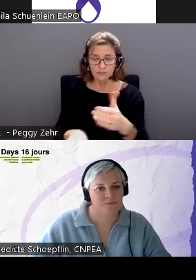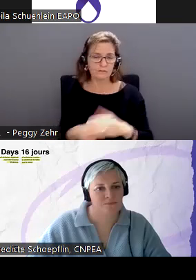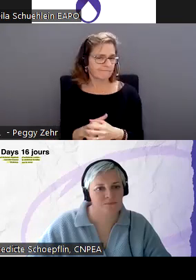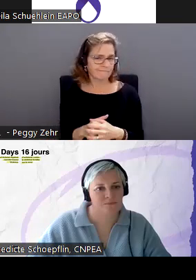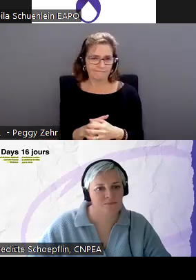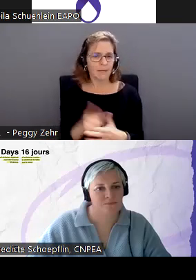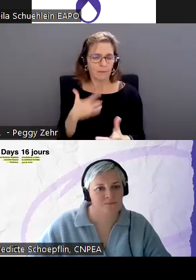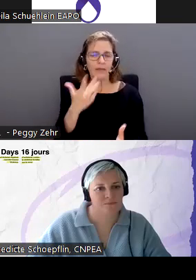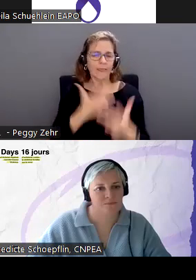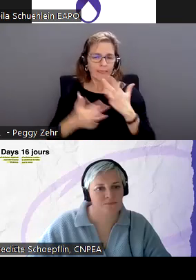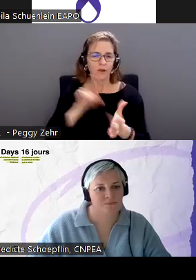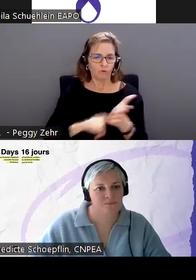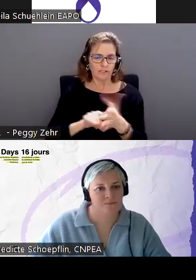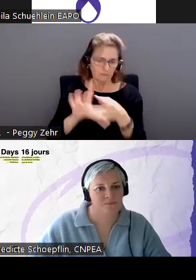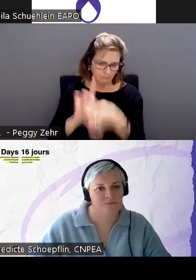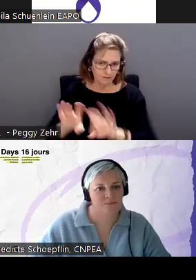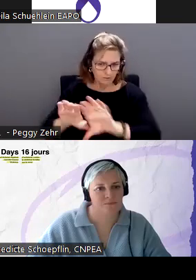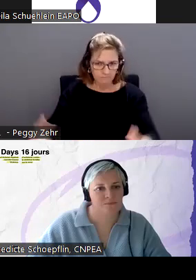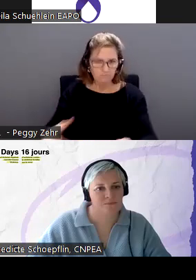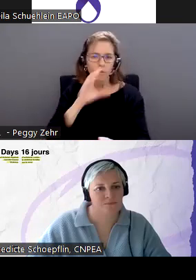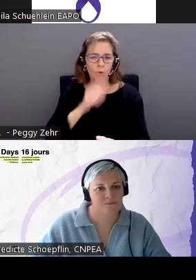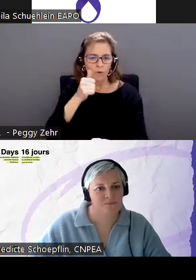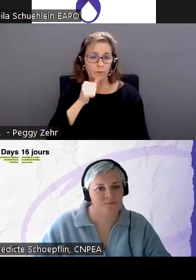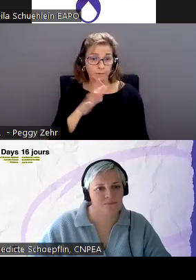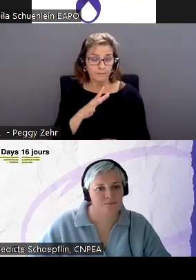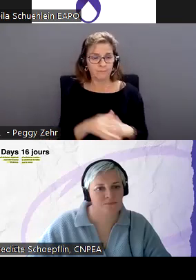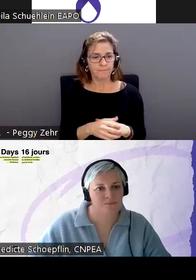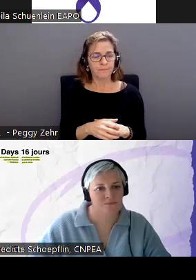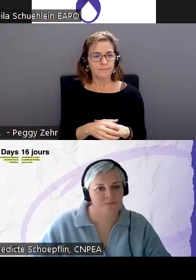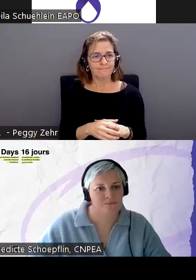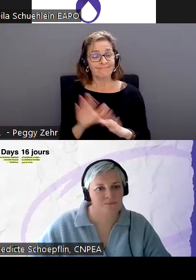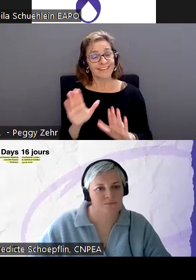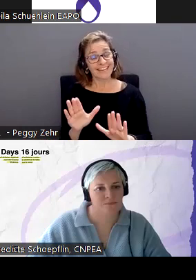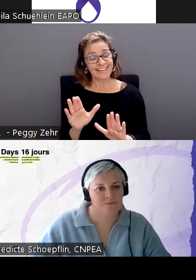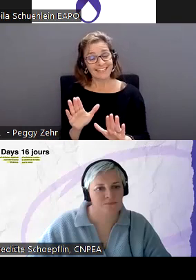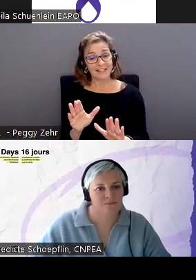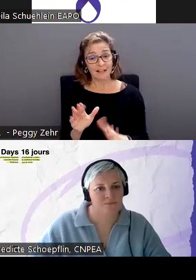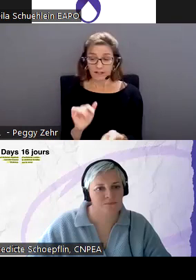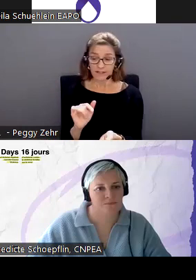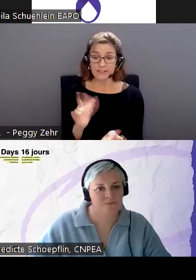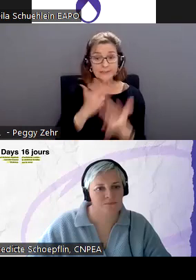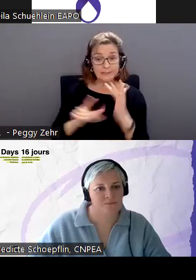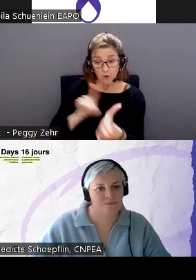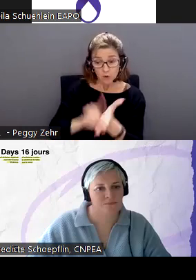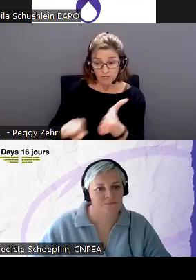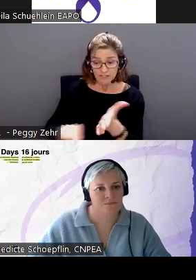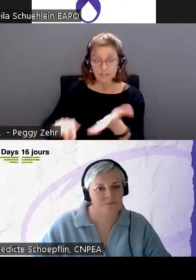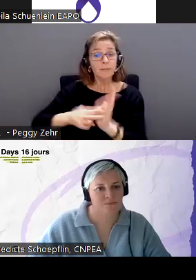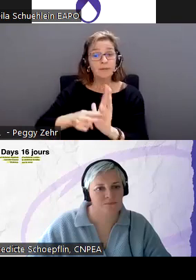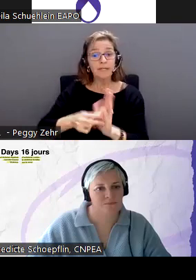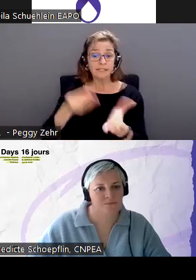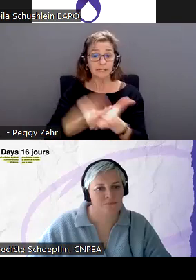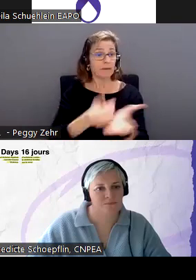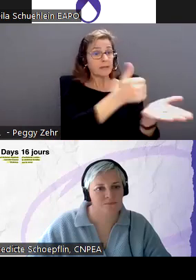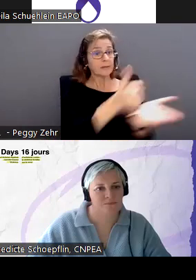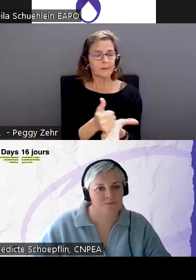ago. This is really important because funding follows research. And so if you have global studies that